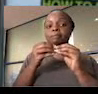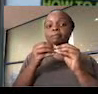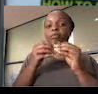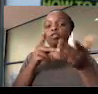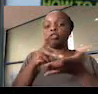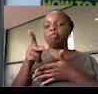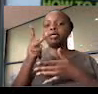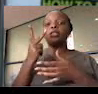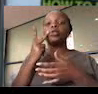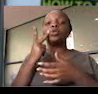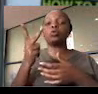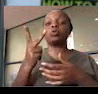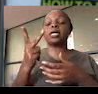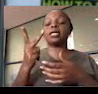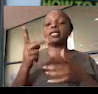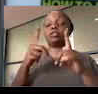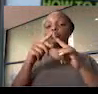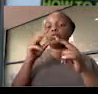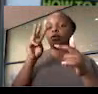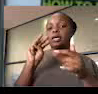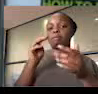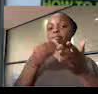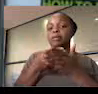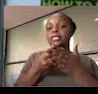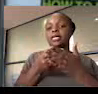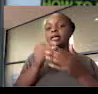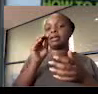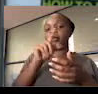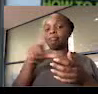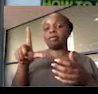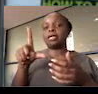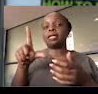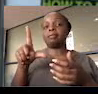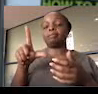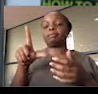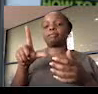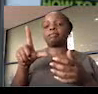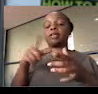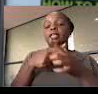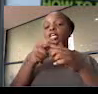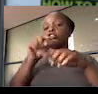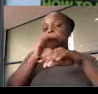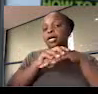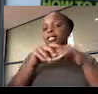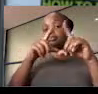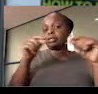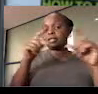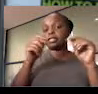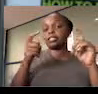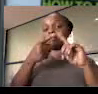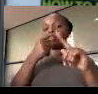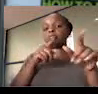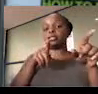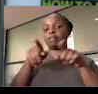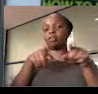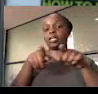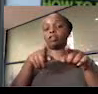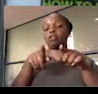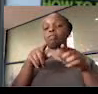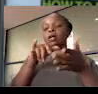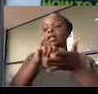even much different and much bigger is what you have to do to be a member. John, Yes. what do you need to enjoy